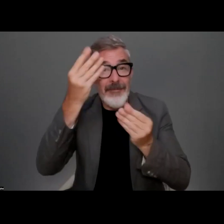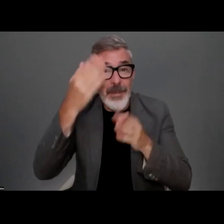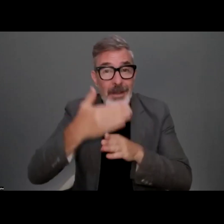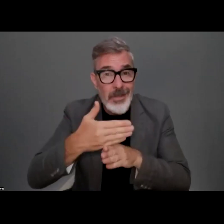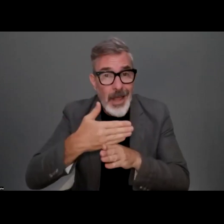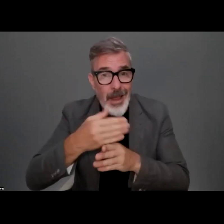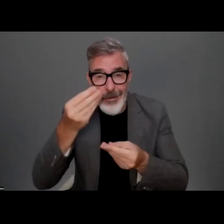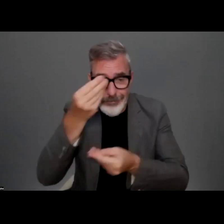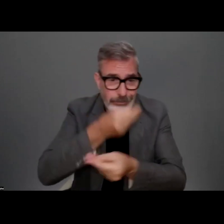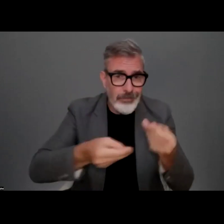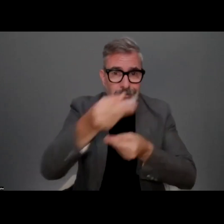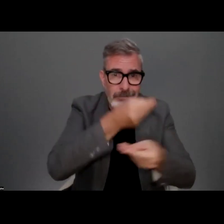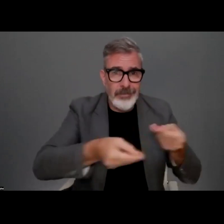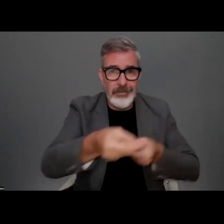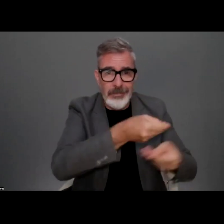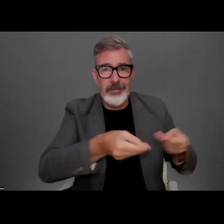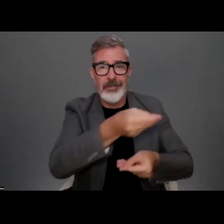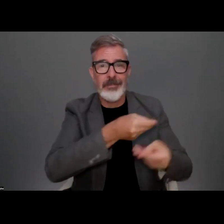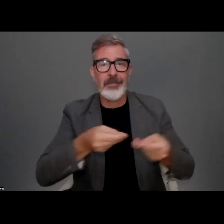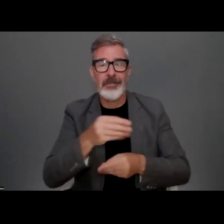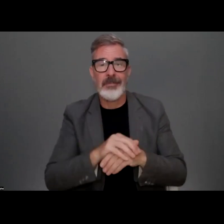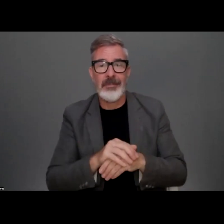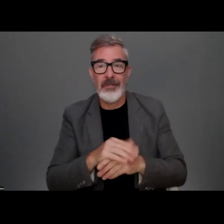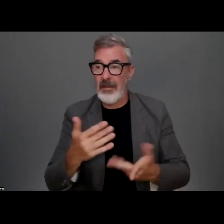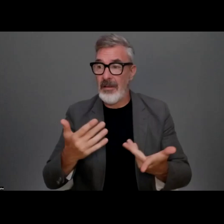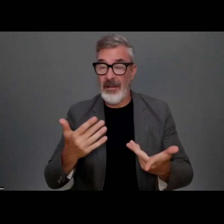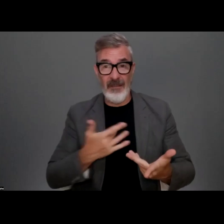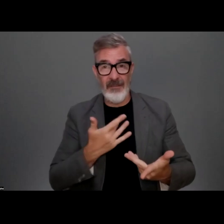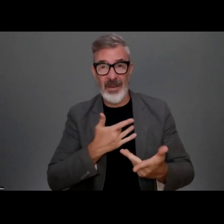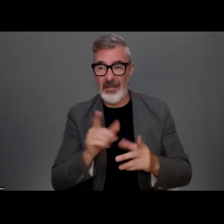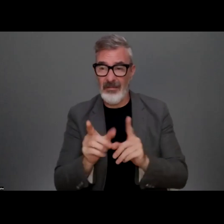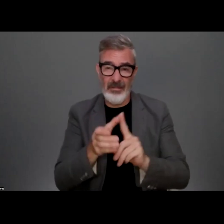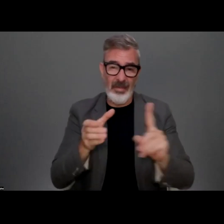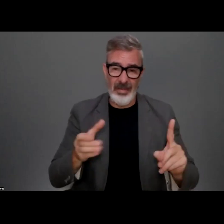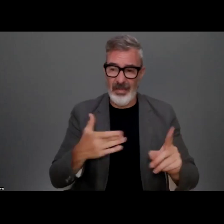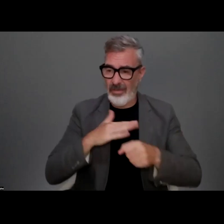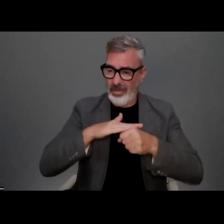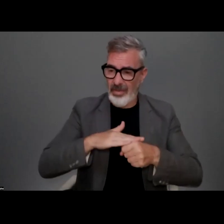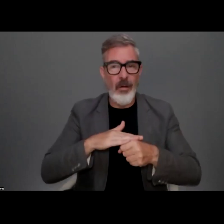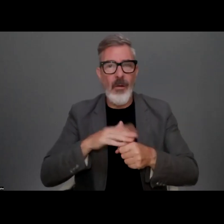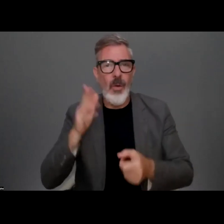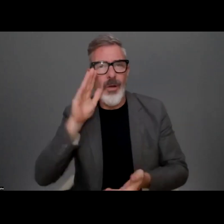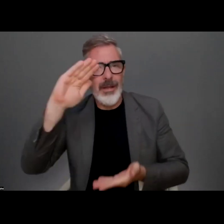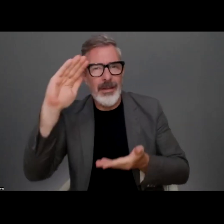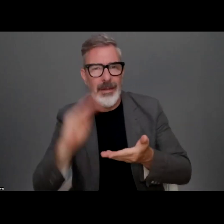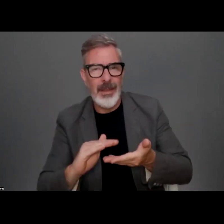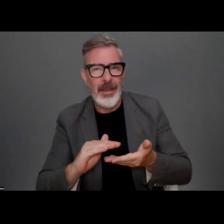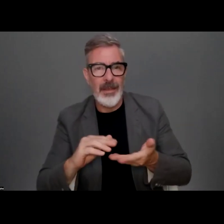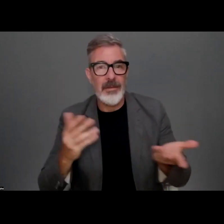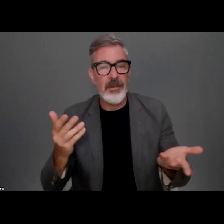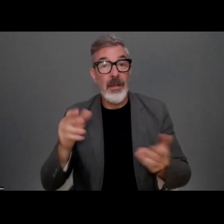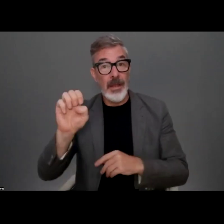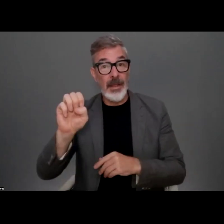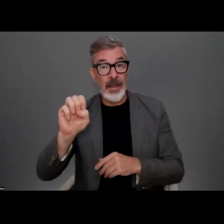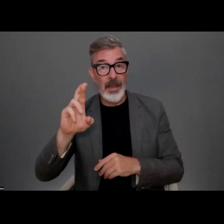chance of suppressed frustrations. ERGs can help surface an issue that might be too risky for an individual to bring